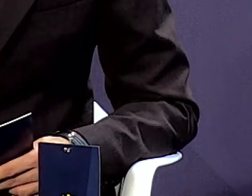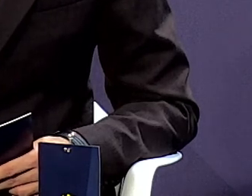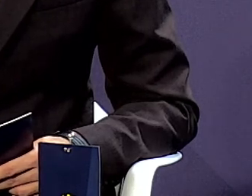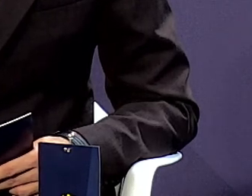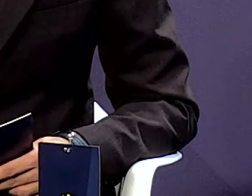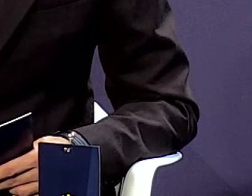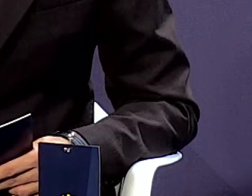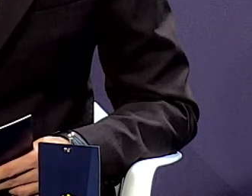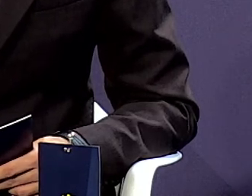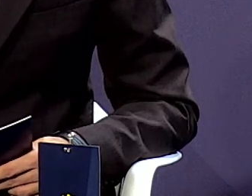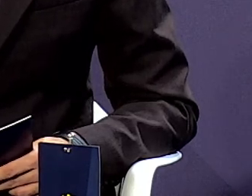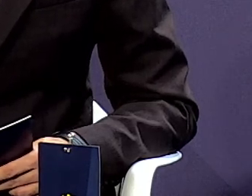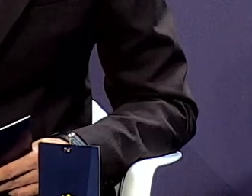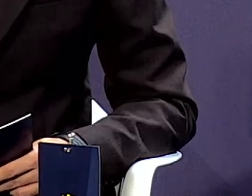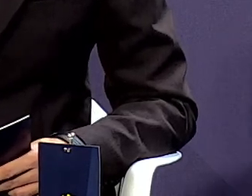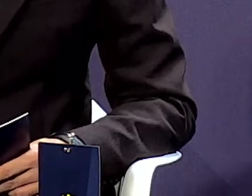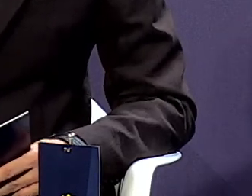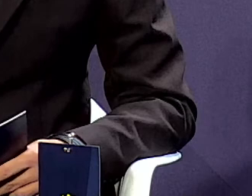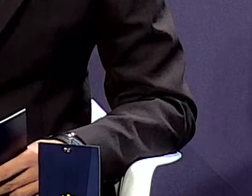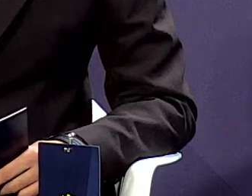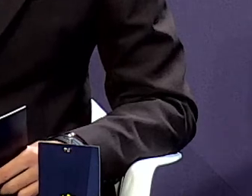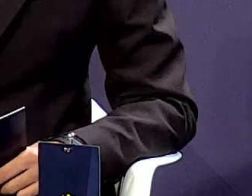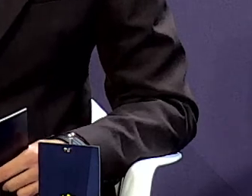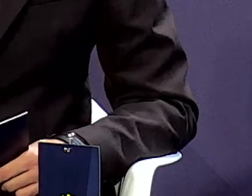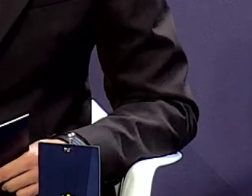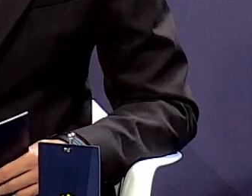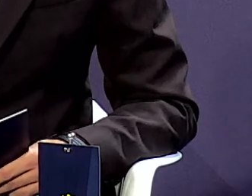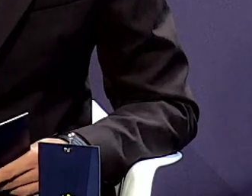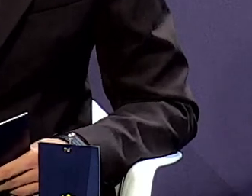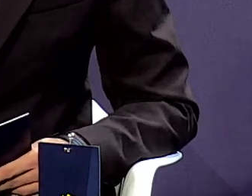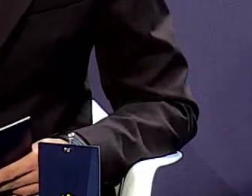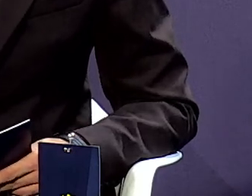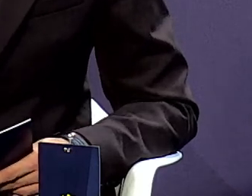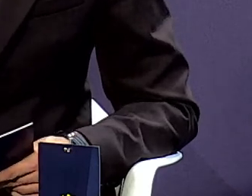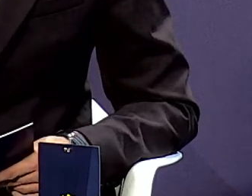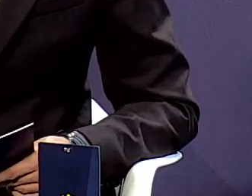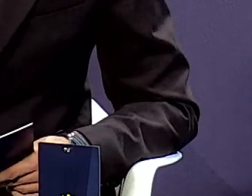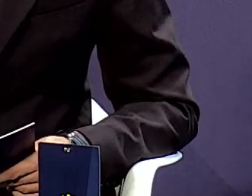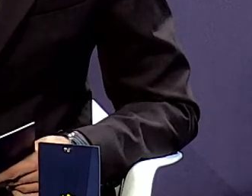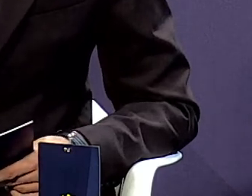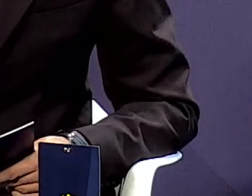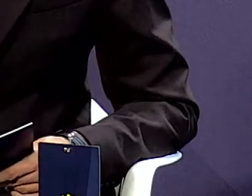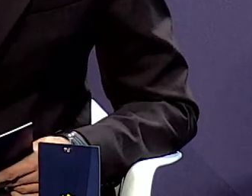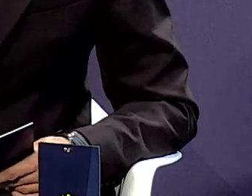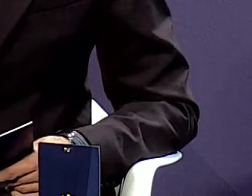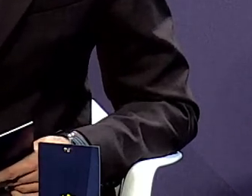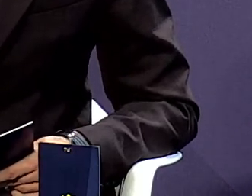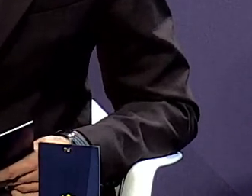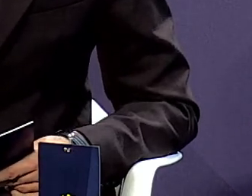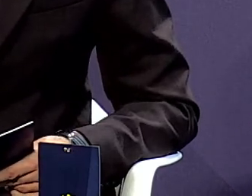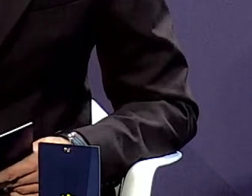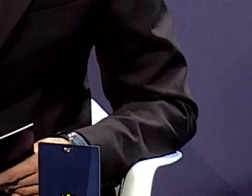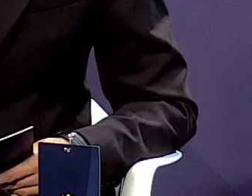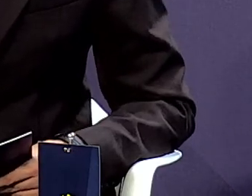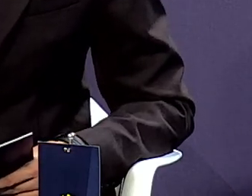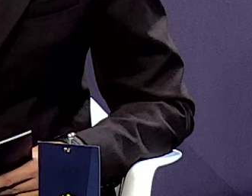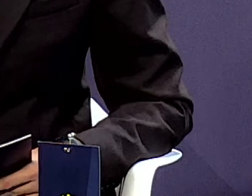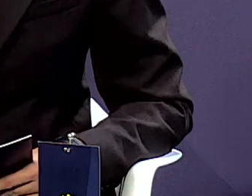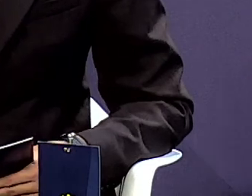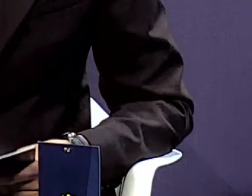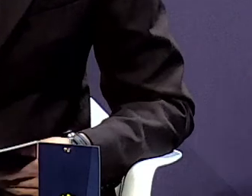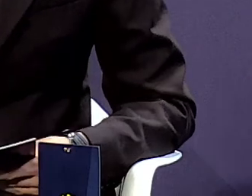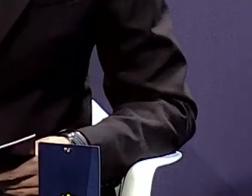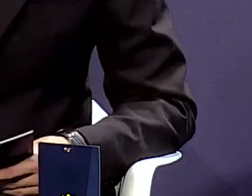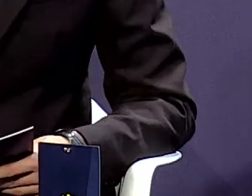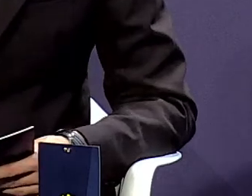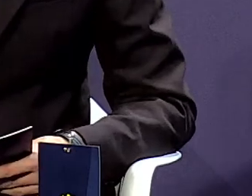next step forward. For this, we have a nice variety of guests that we have invited. So I will not take more time, but I'm going to actually introduce